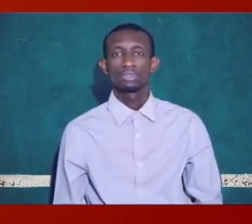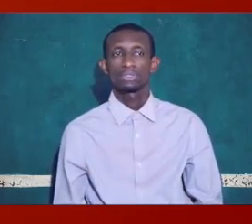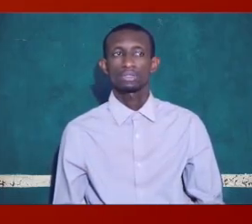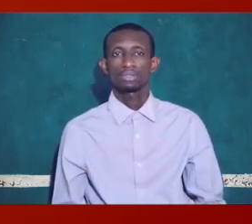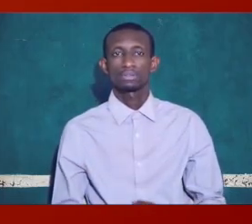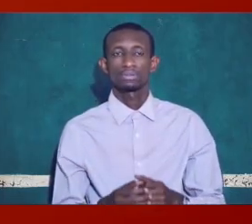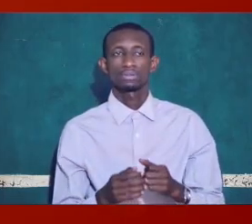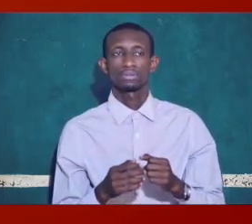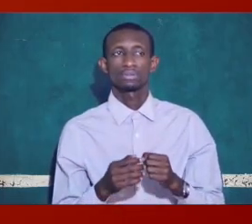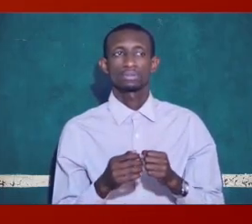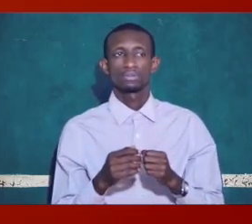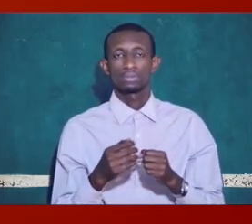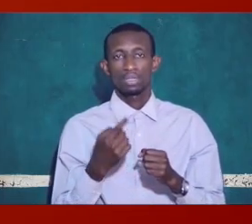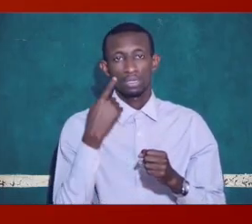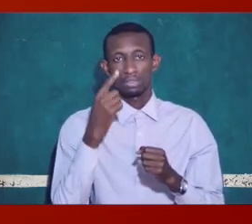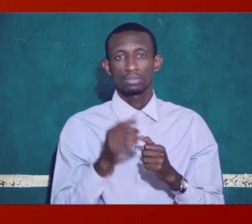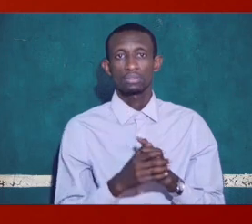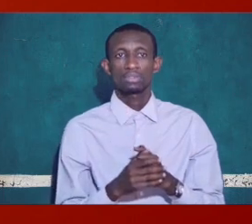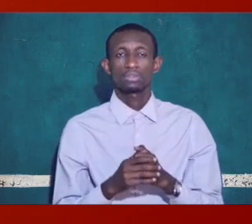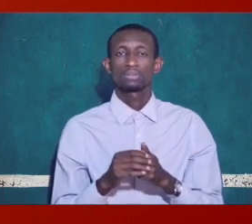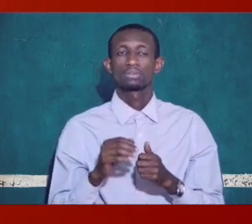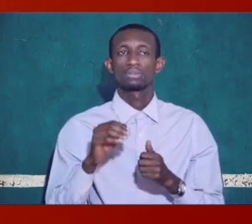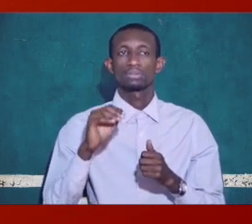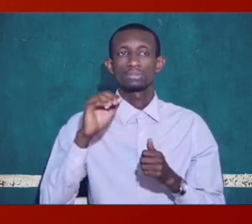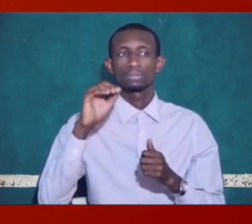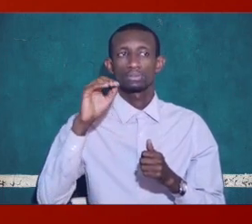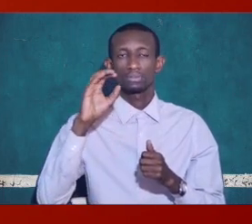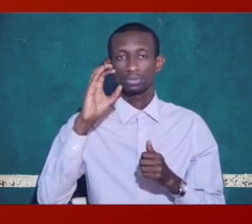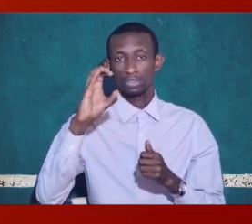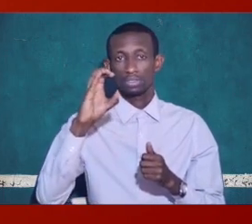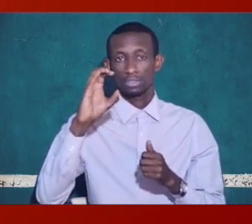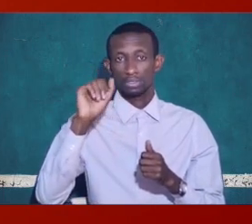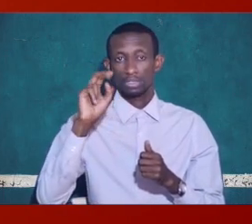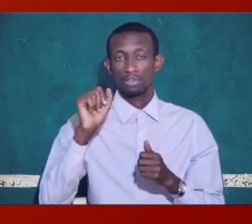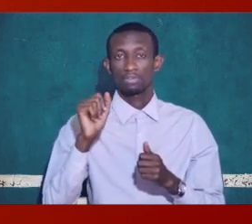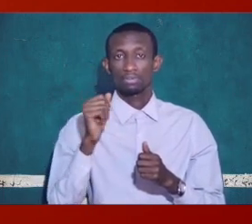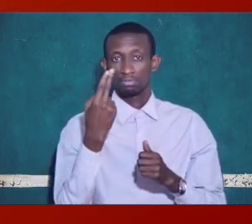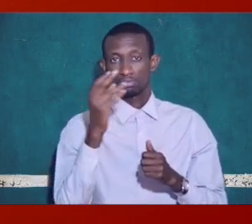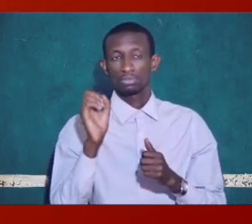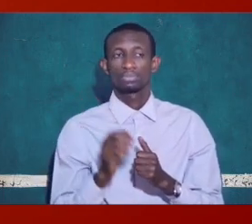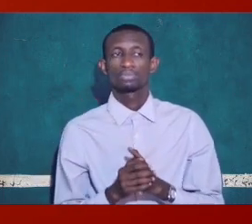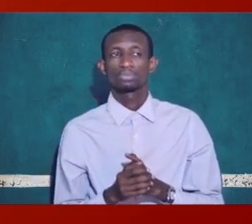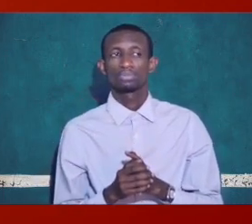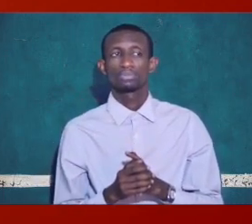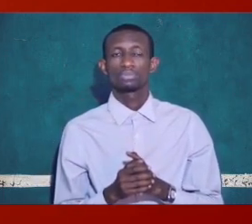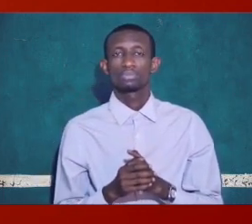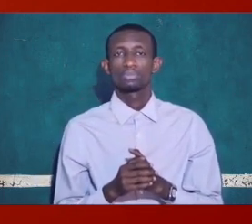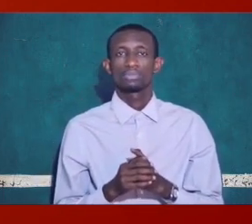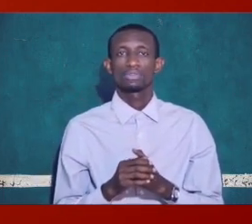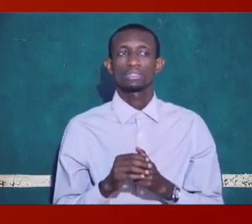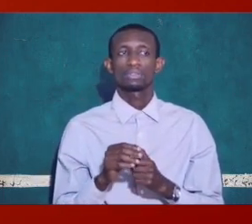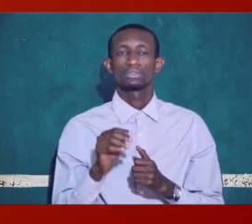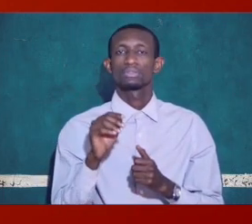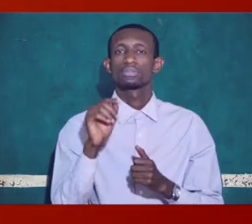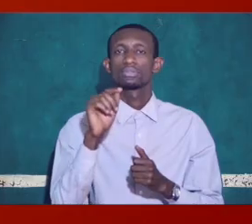For calcium and sulfur, the atomic number of calcium is 20, and that of sulfur is